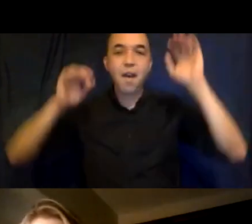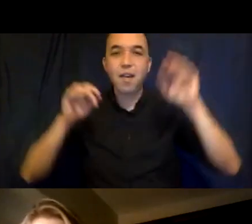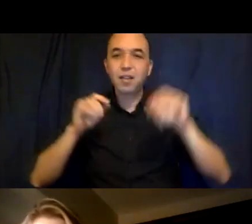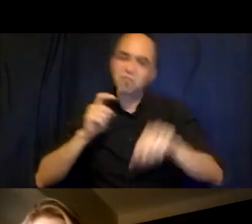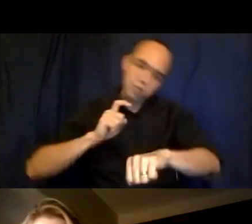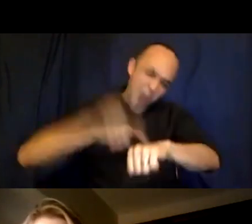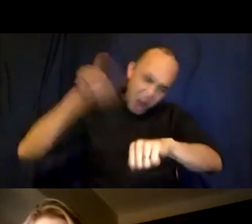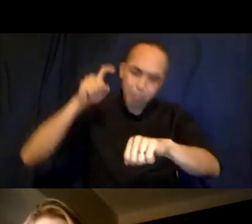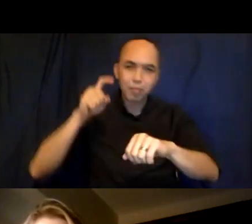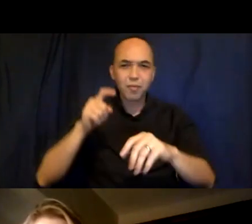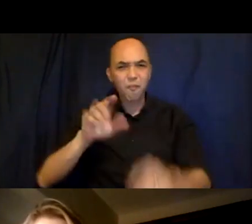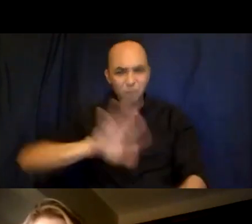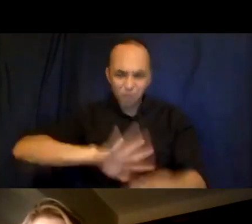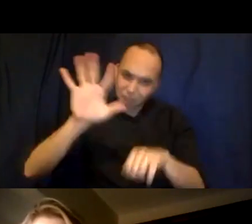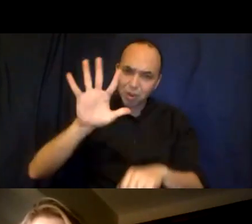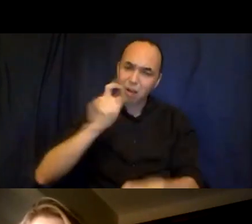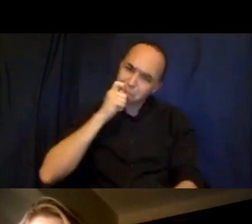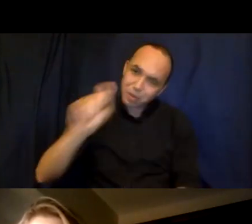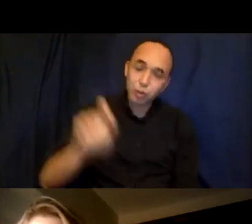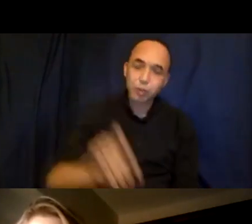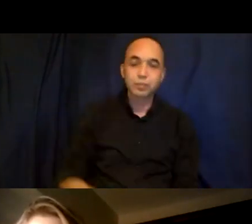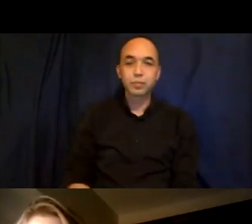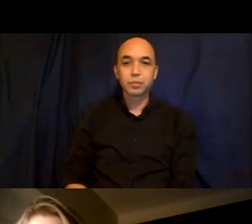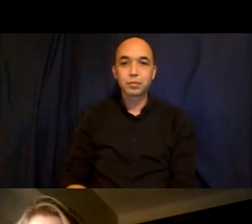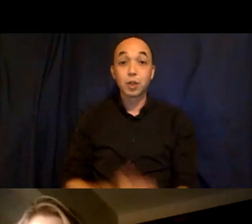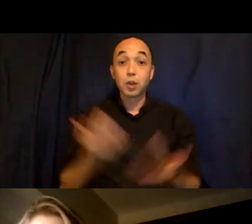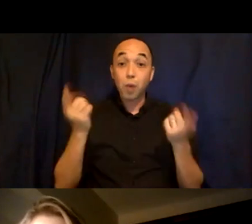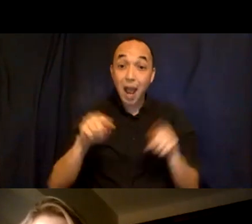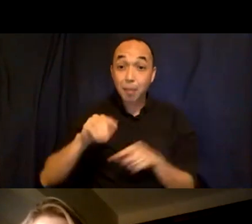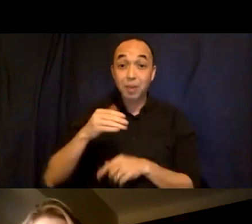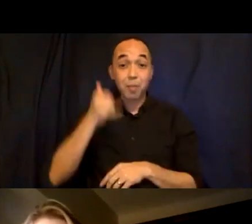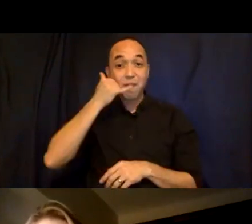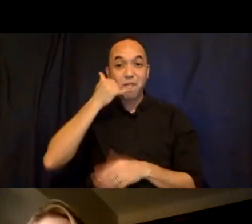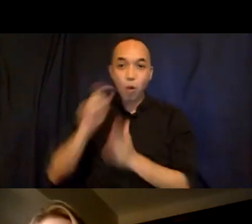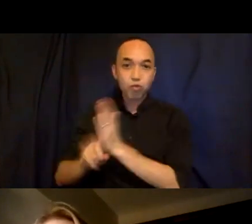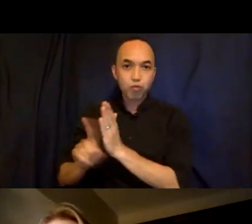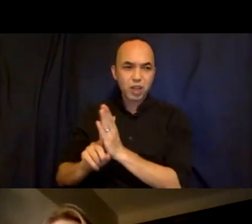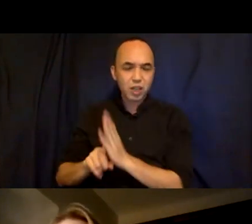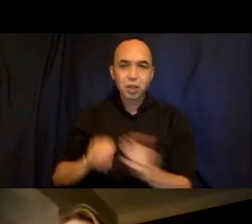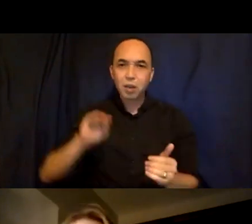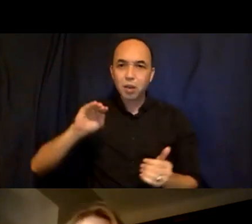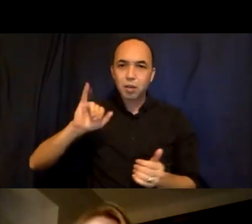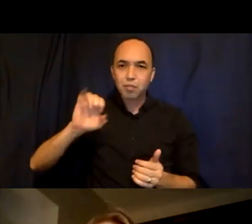at 5 Pacific. Misha, my phone starts ringing. It's Misha, and the time is like